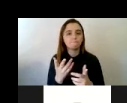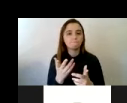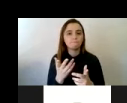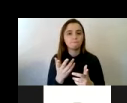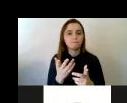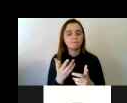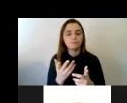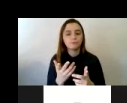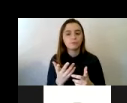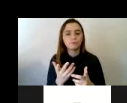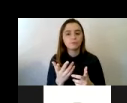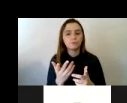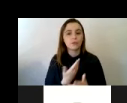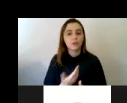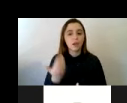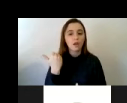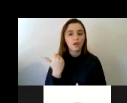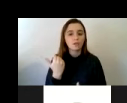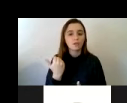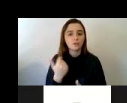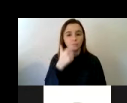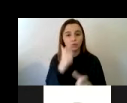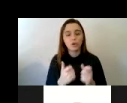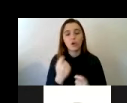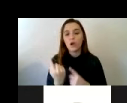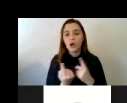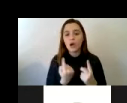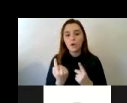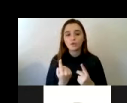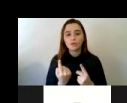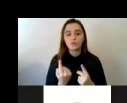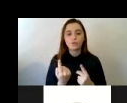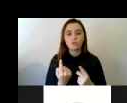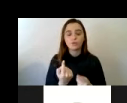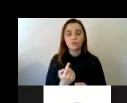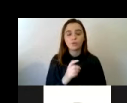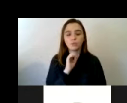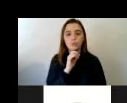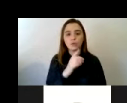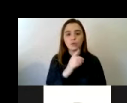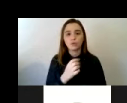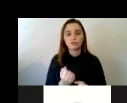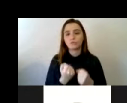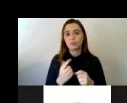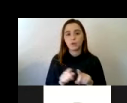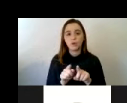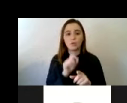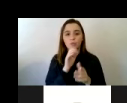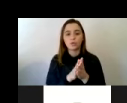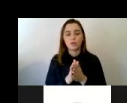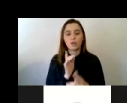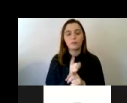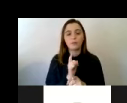Since we told some members of these groups may not have the same chance to enter higher